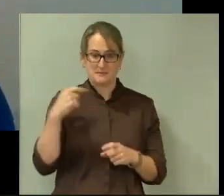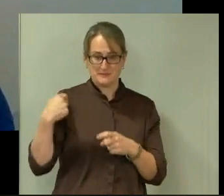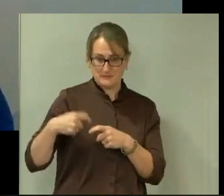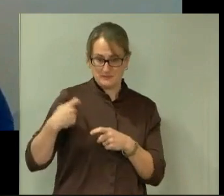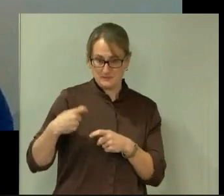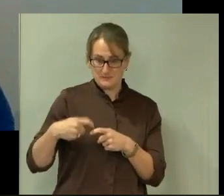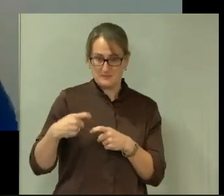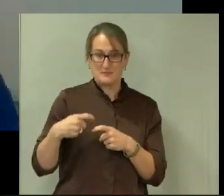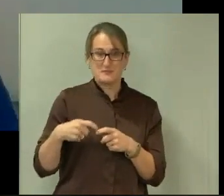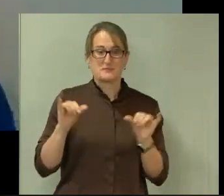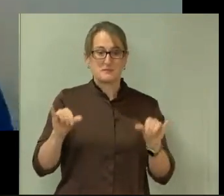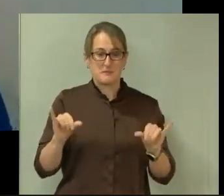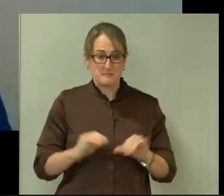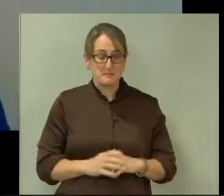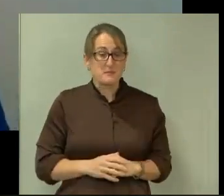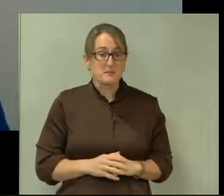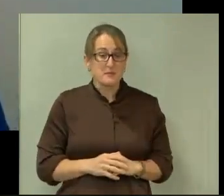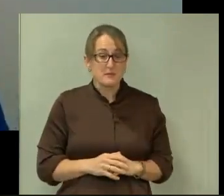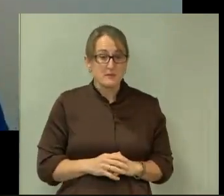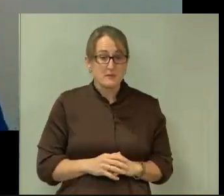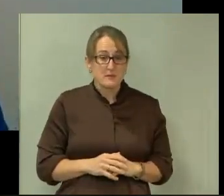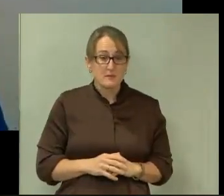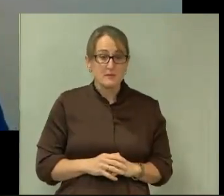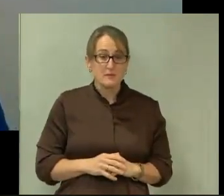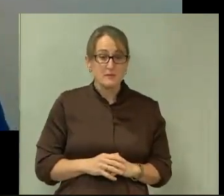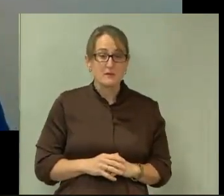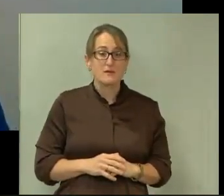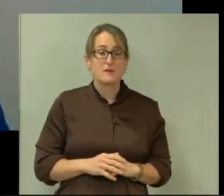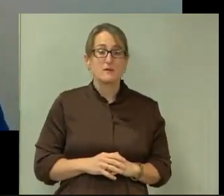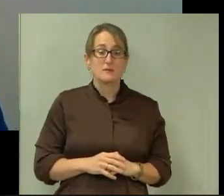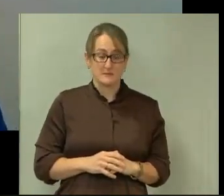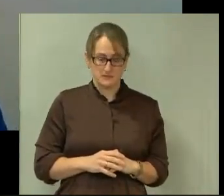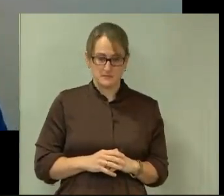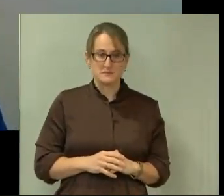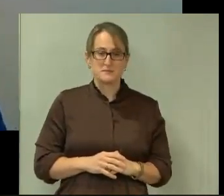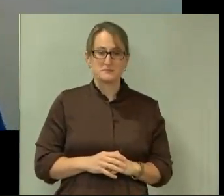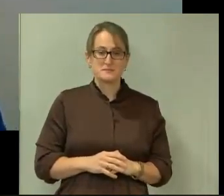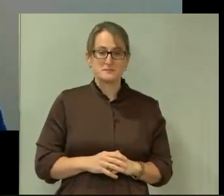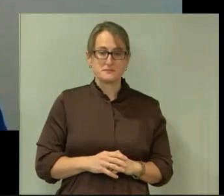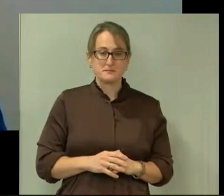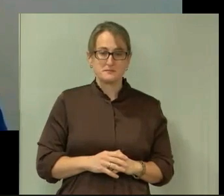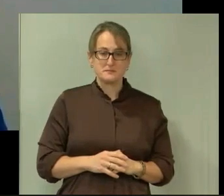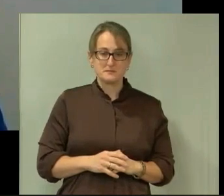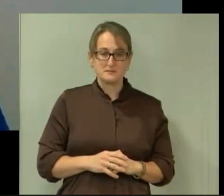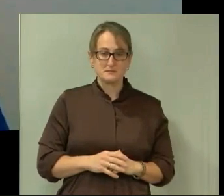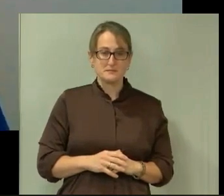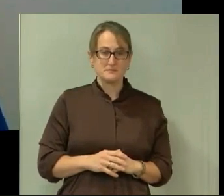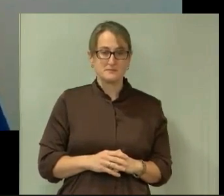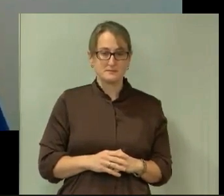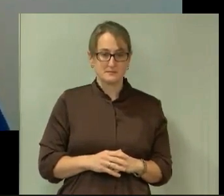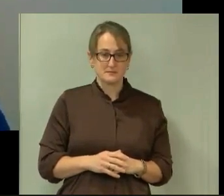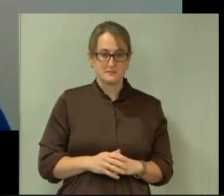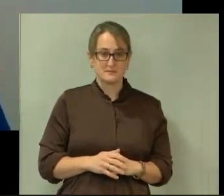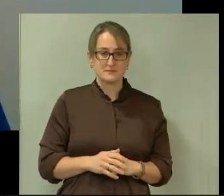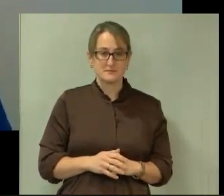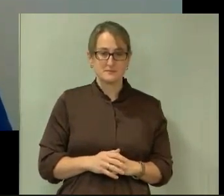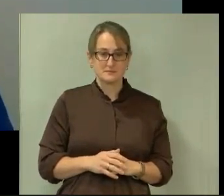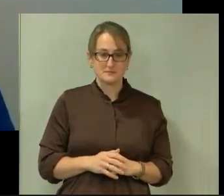de Jordan en el distrito de Orange y me da un placer estar aquí presente hoy. Yo sé que no voy a